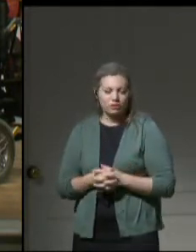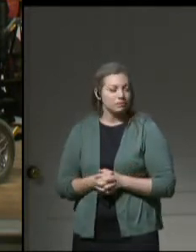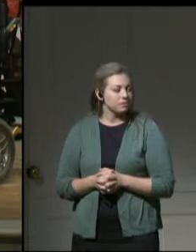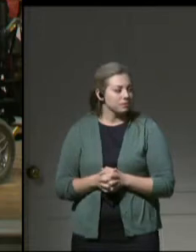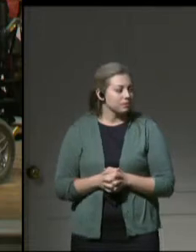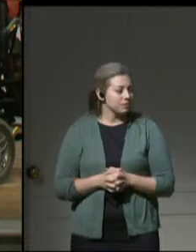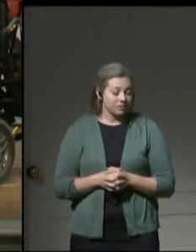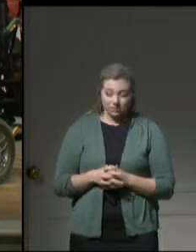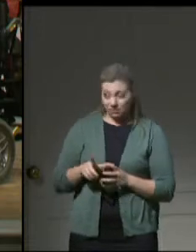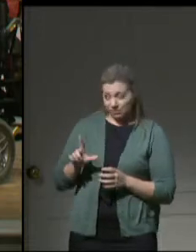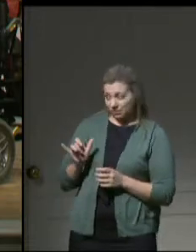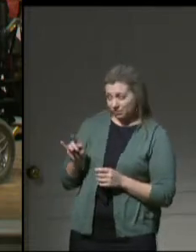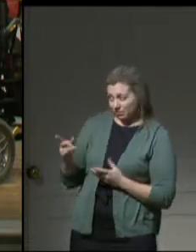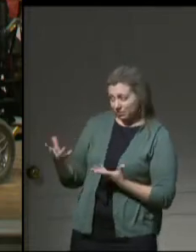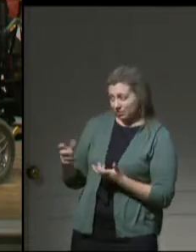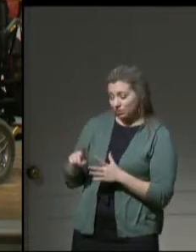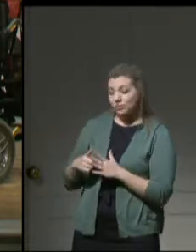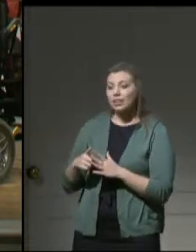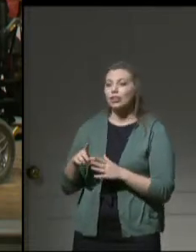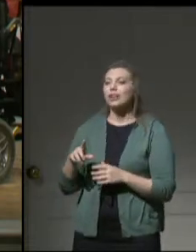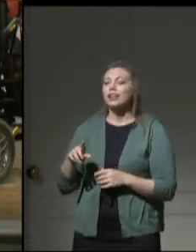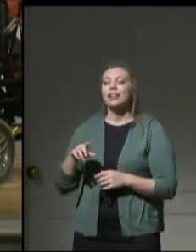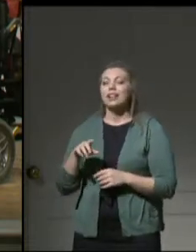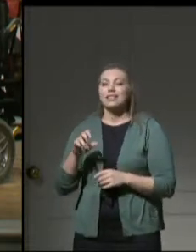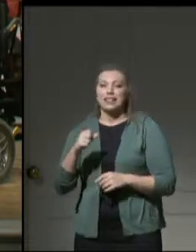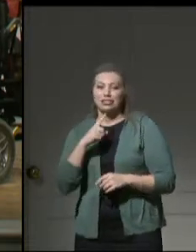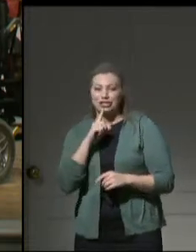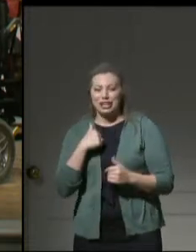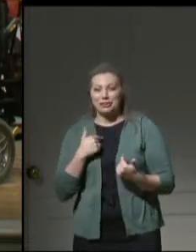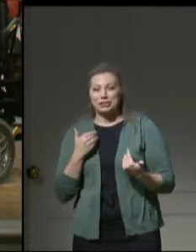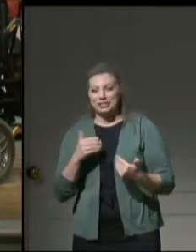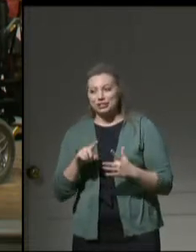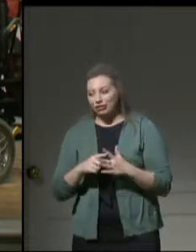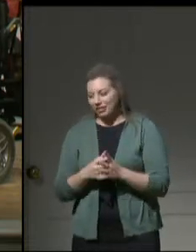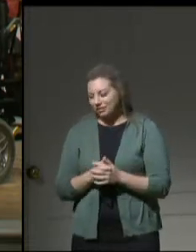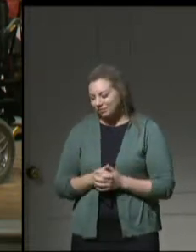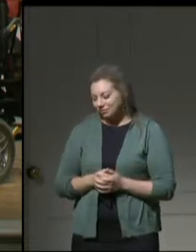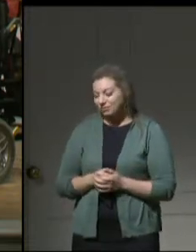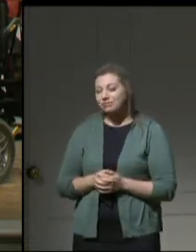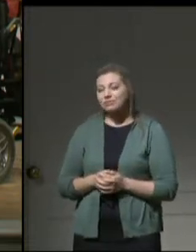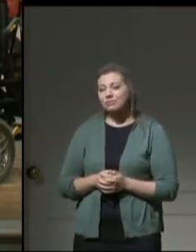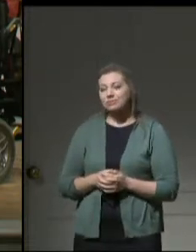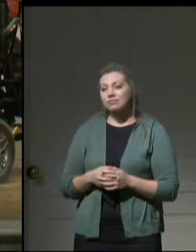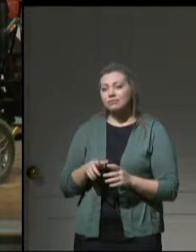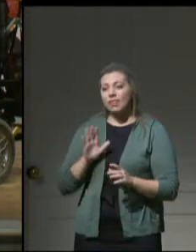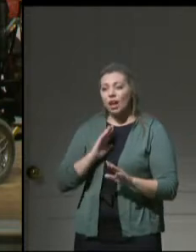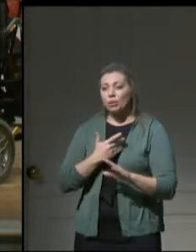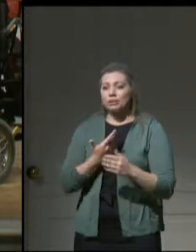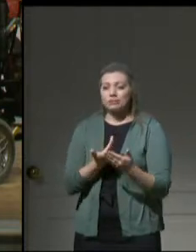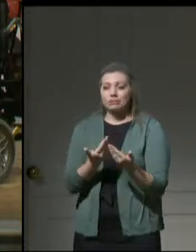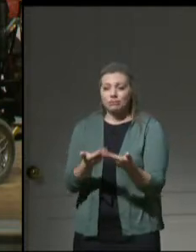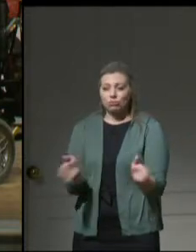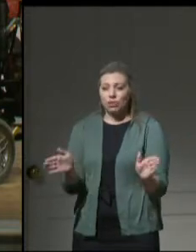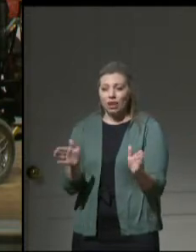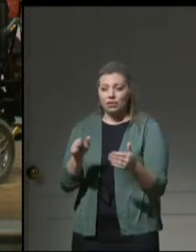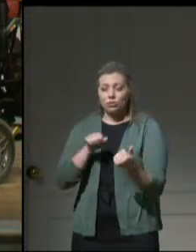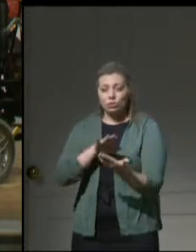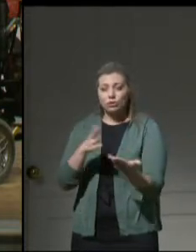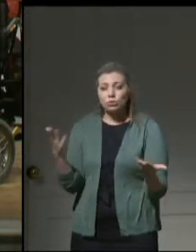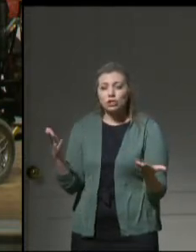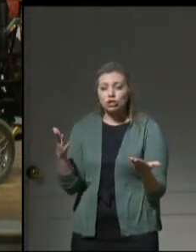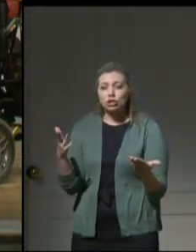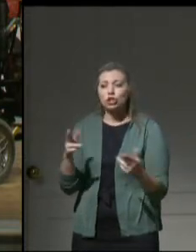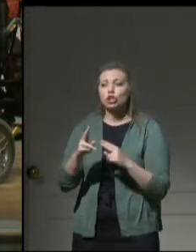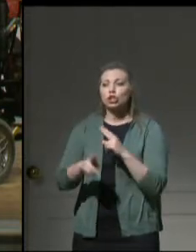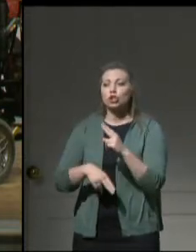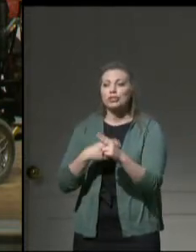You want to start, Leanne? Yeah, I can start. So our overall approach is universal design, and